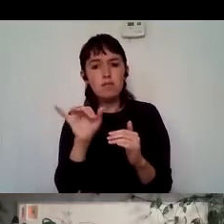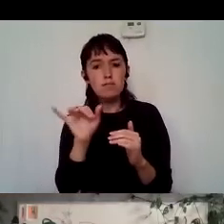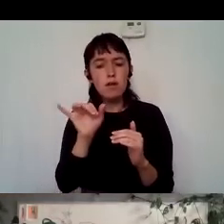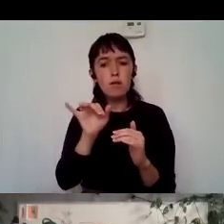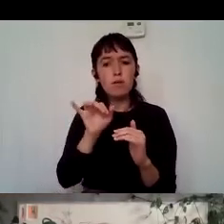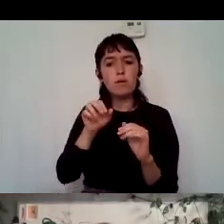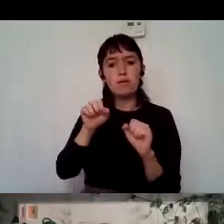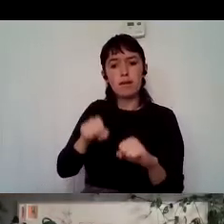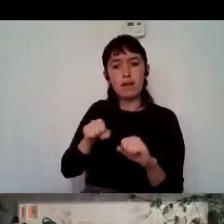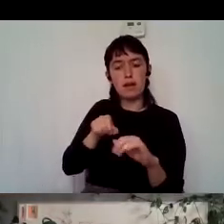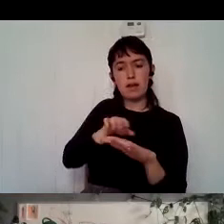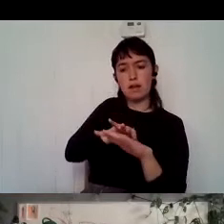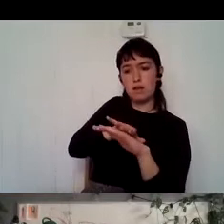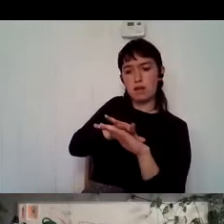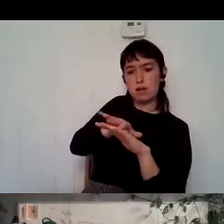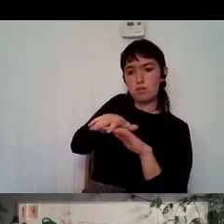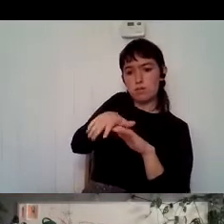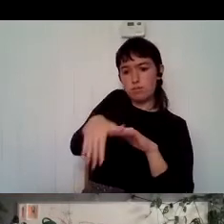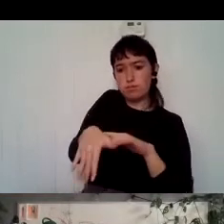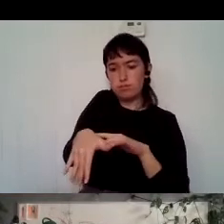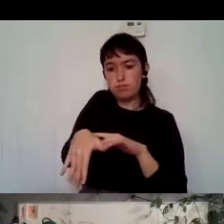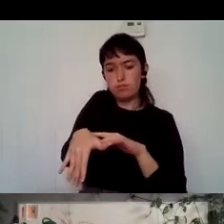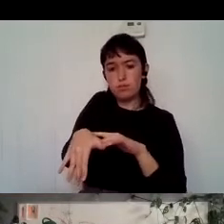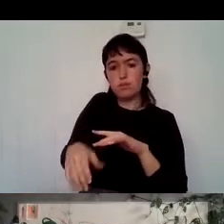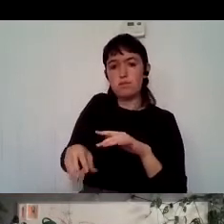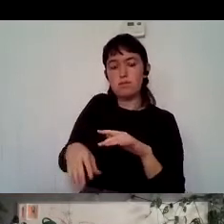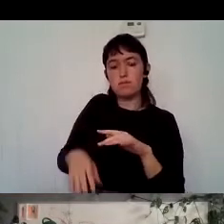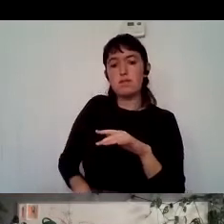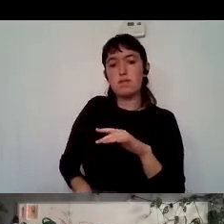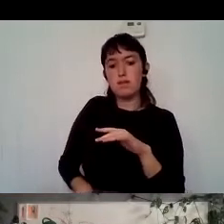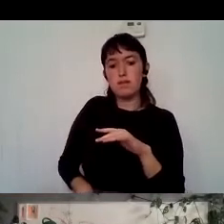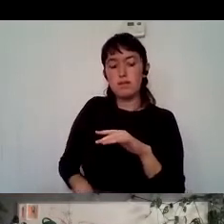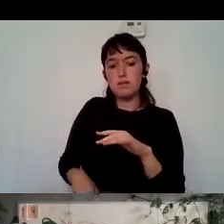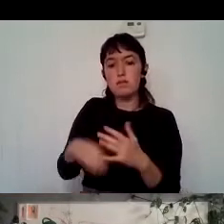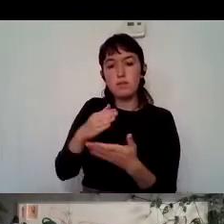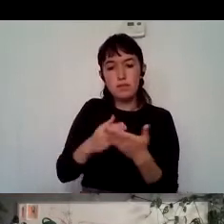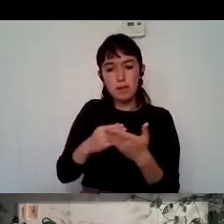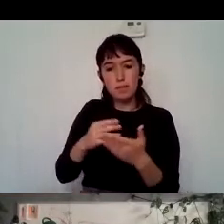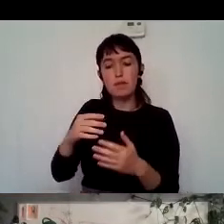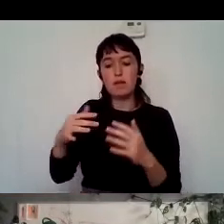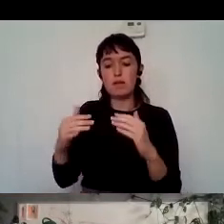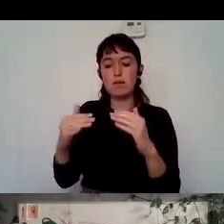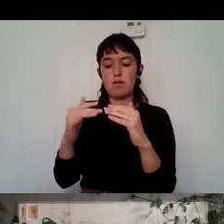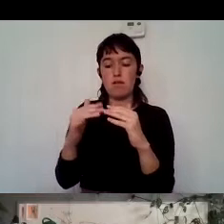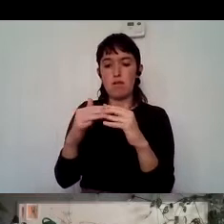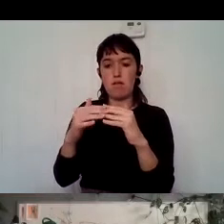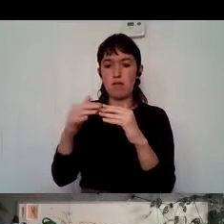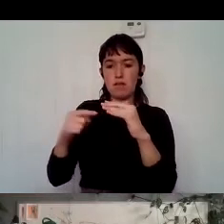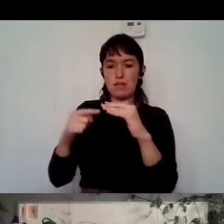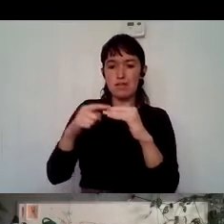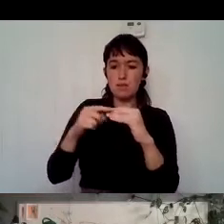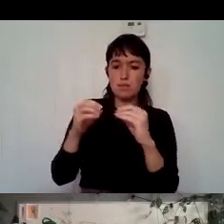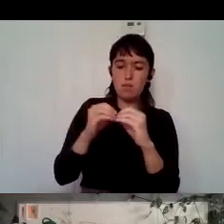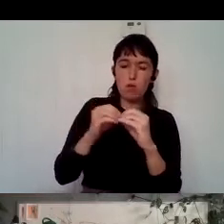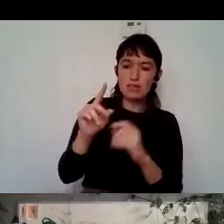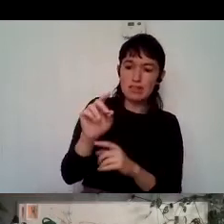inside another plate. So there's plates that are a little bit denser than the other, and they start, when they